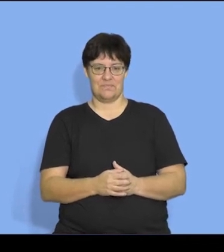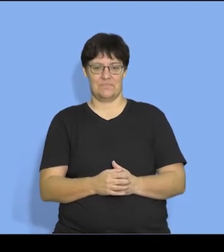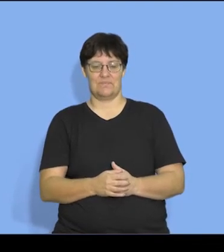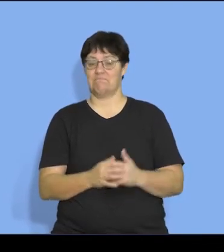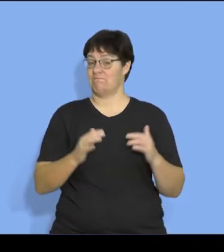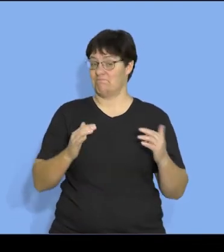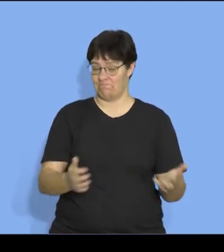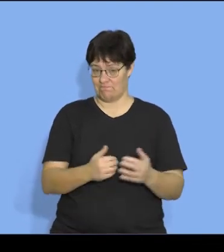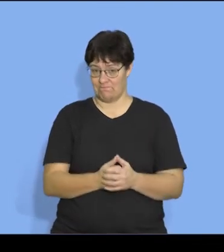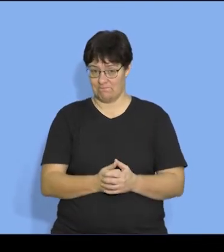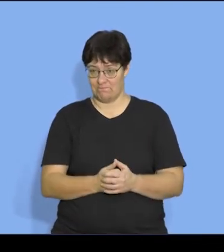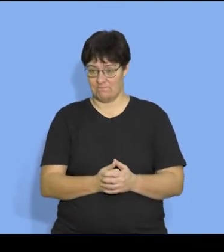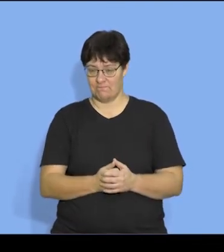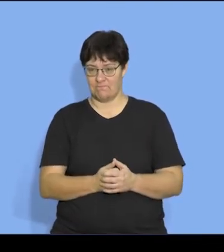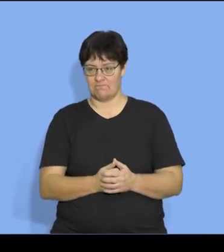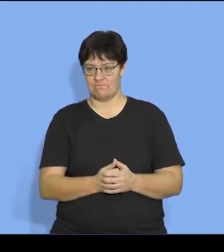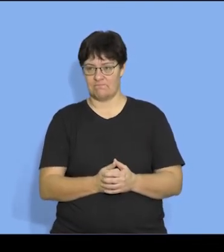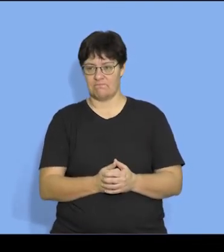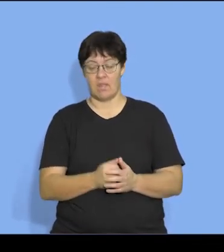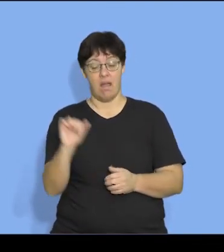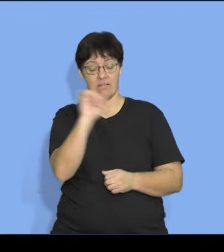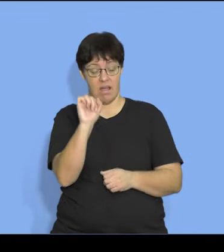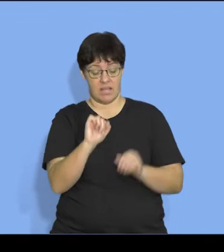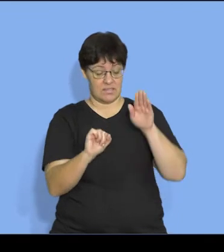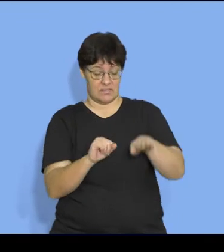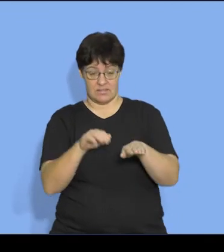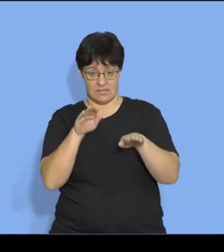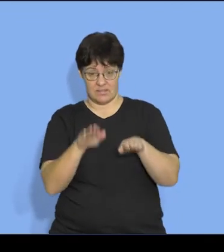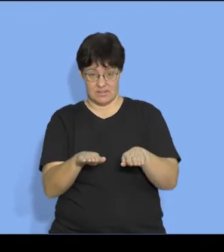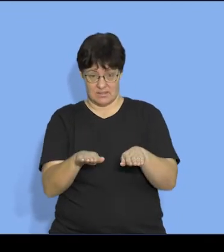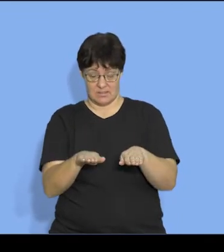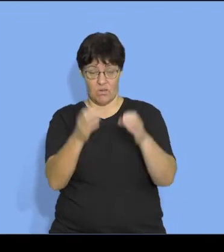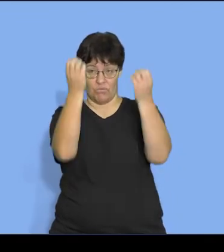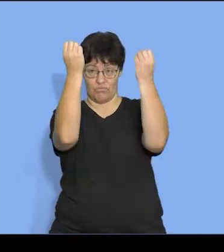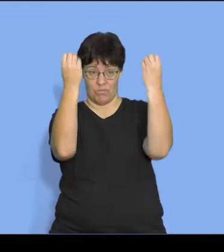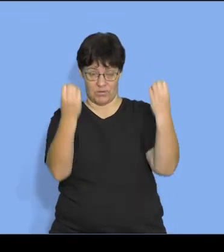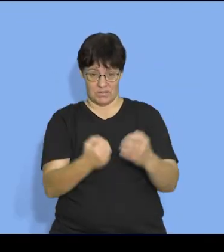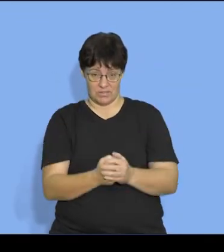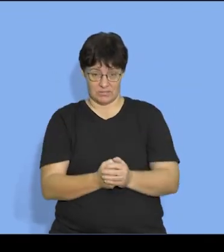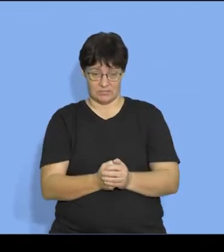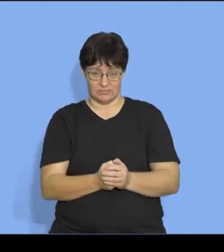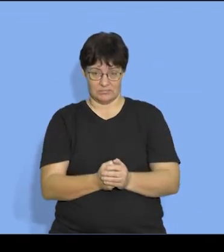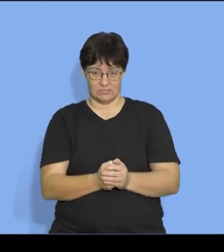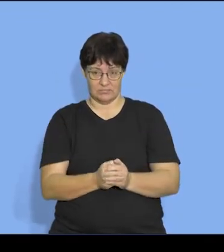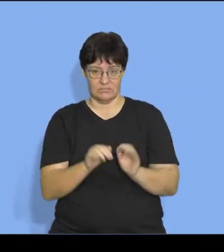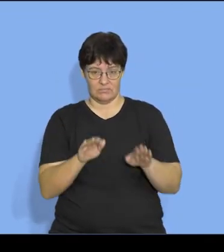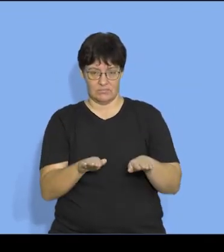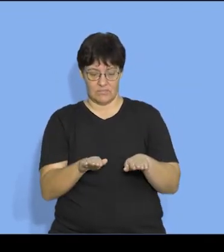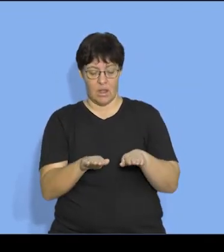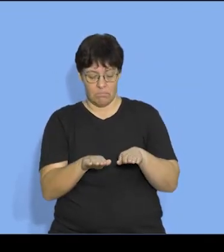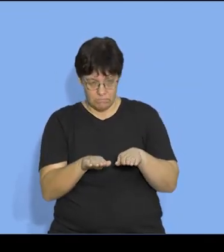So, two cars are stopped at a robot. One car starts